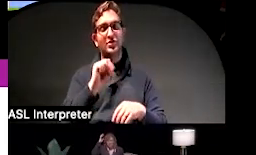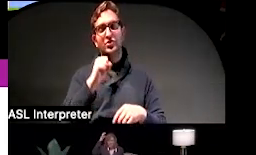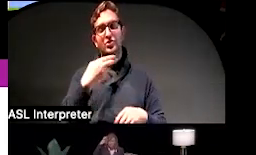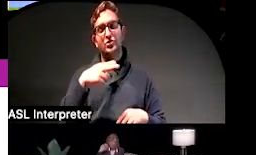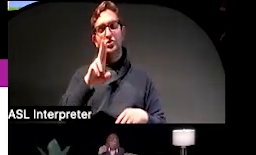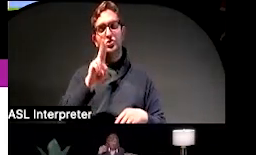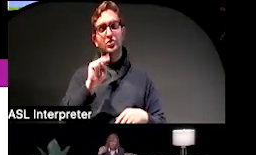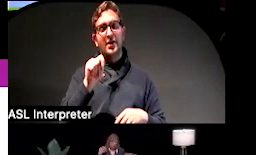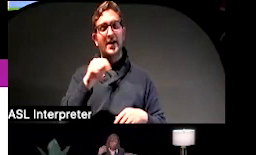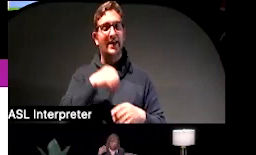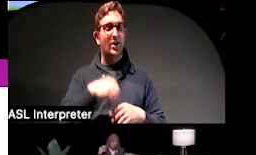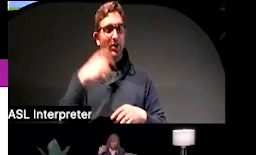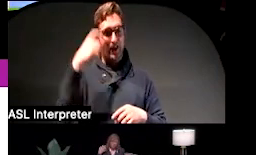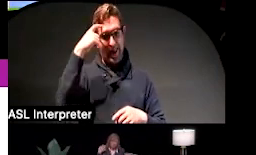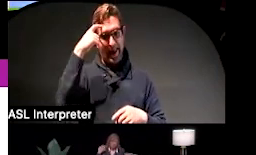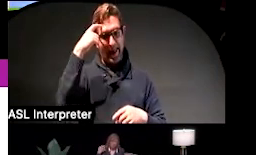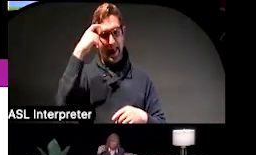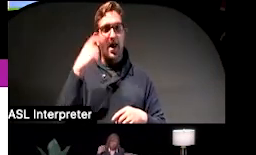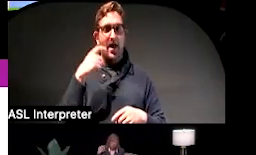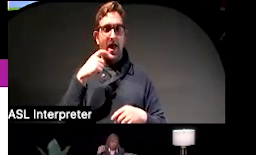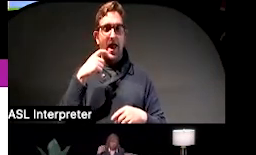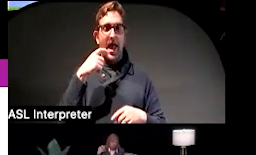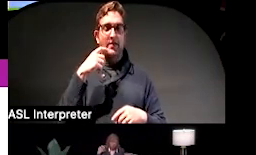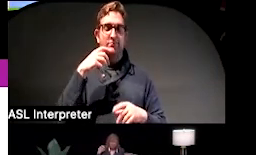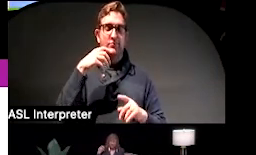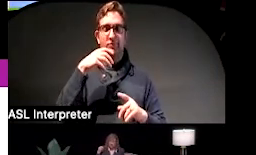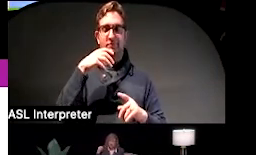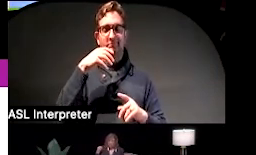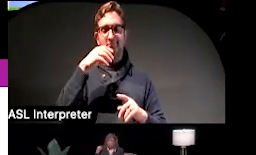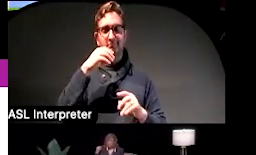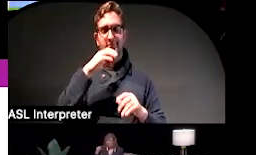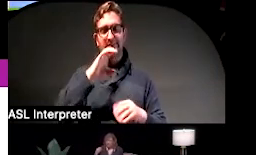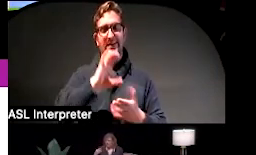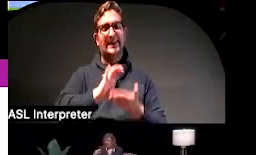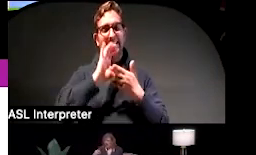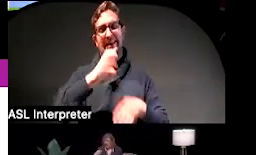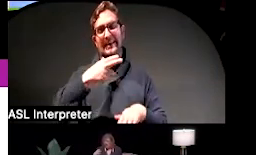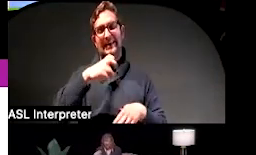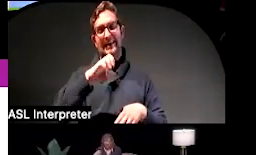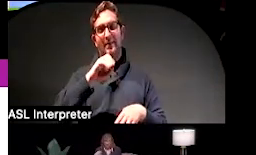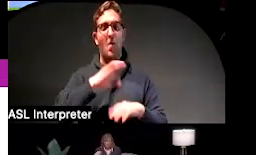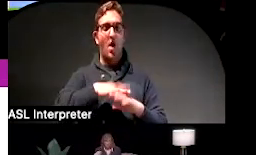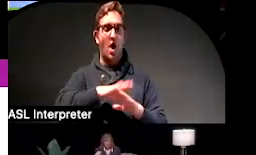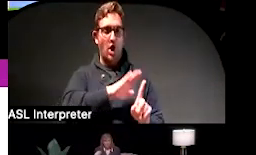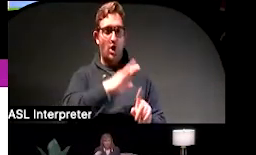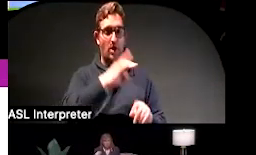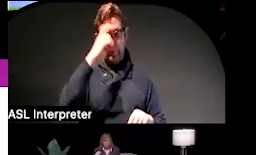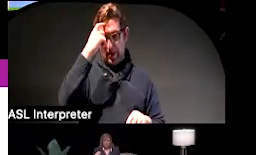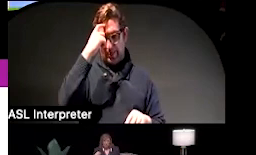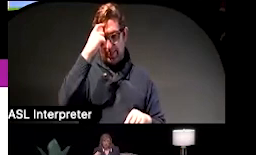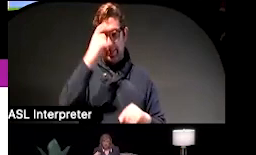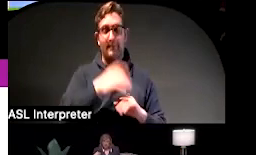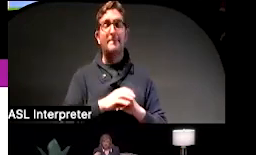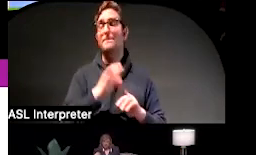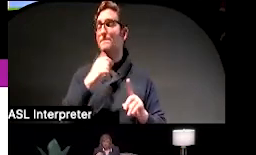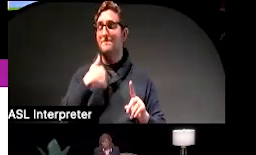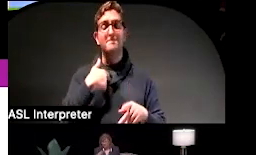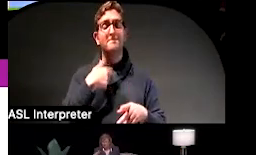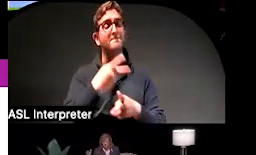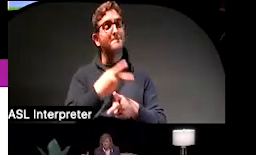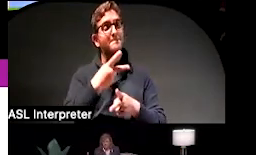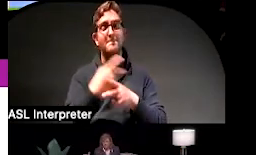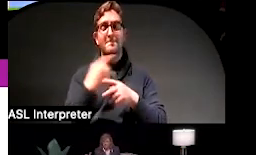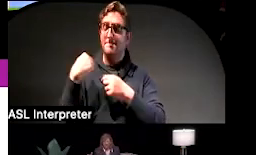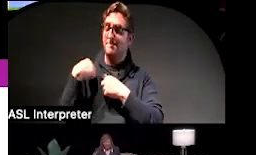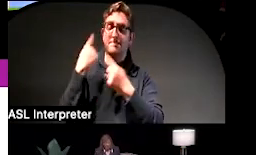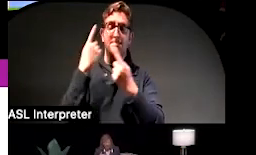head and bathing her brain in chemotherapy. Now, I had taken care of her throughout